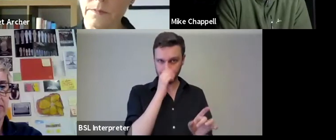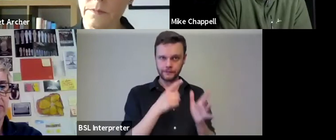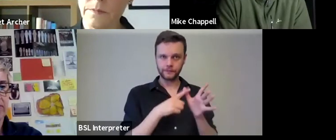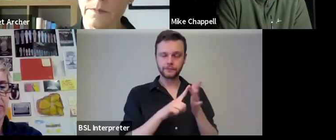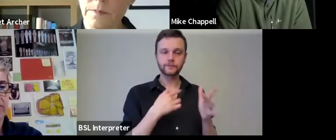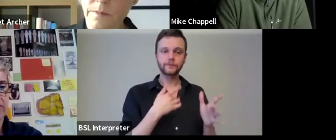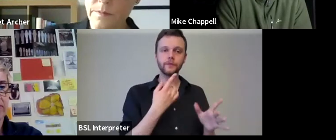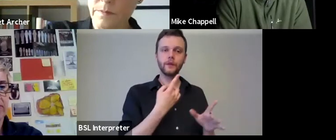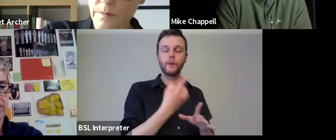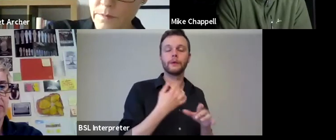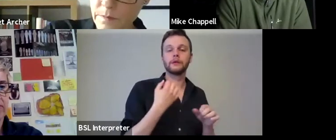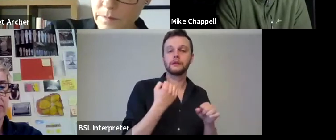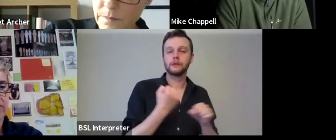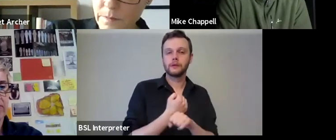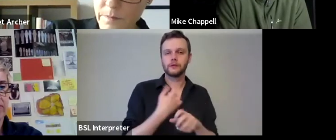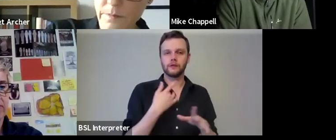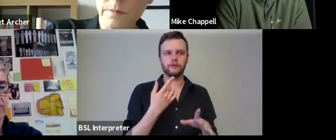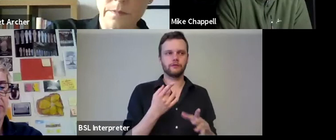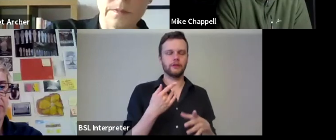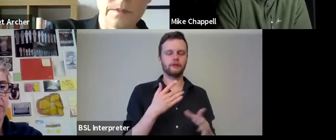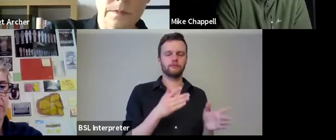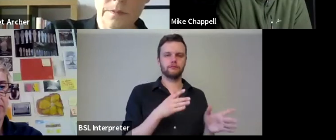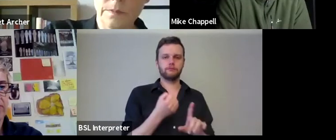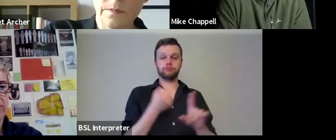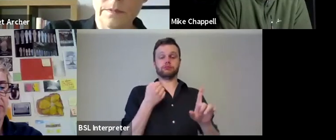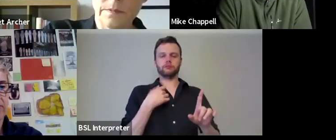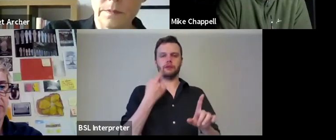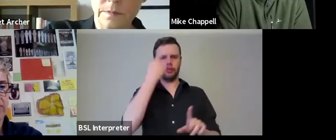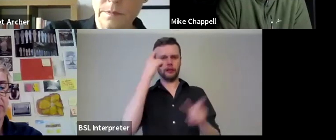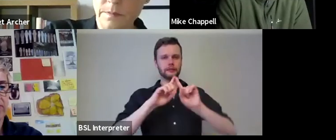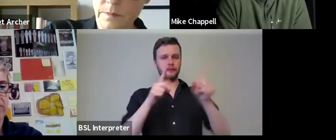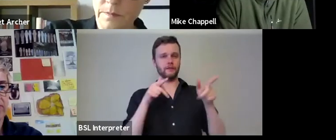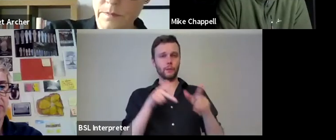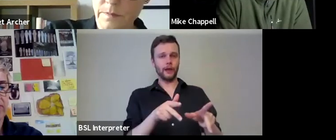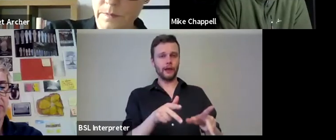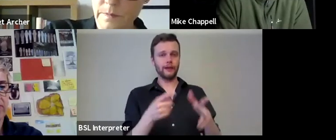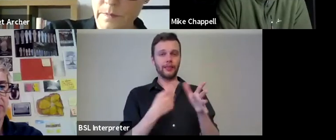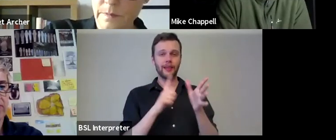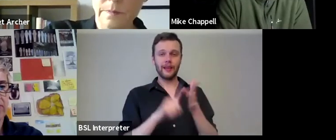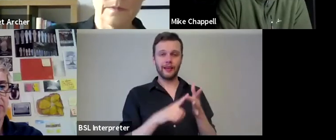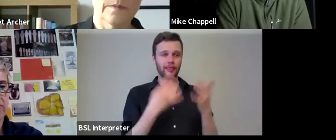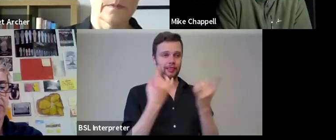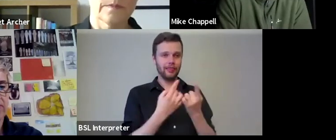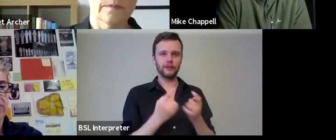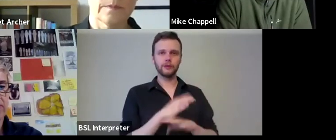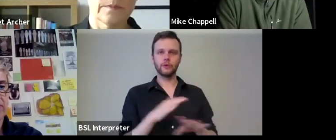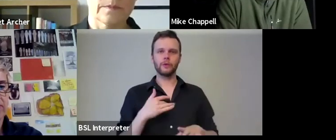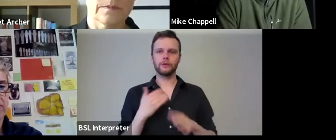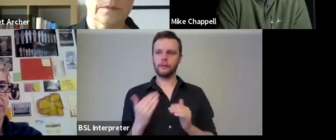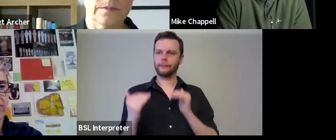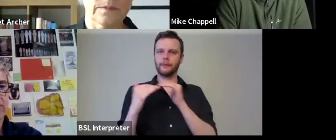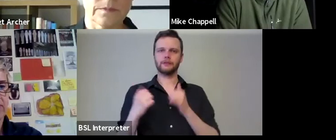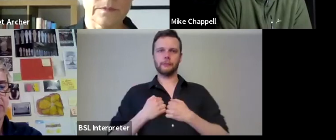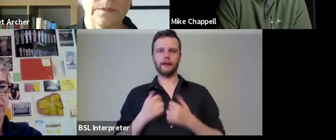the things that will kind of knock us sideways and be able to think us in different ways, are the things that don't privilege our own human lens. We have